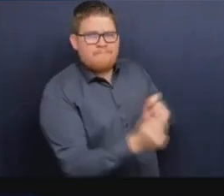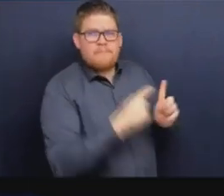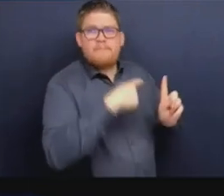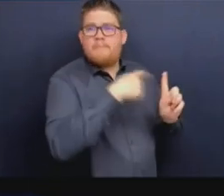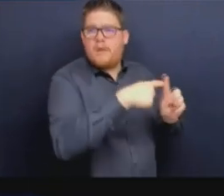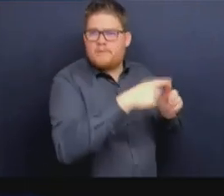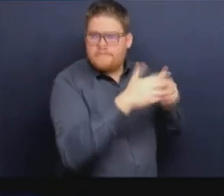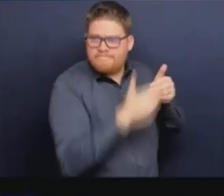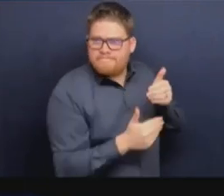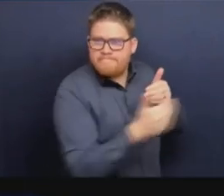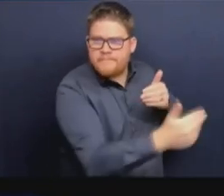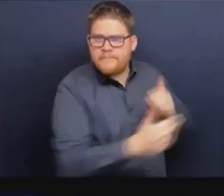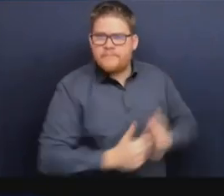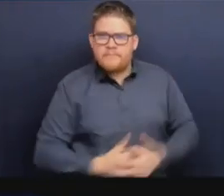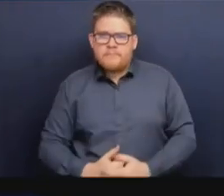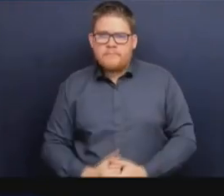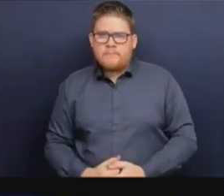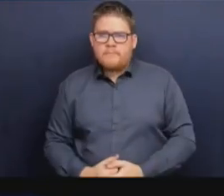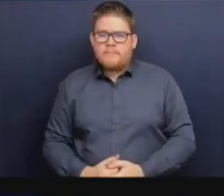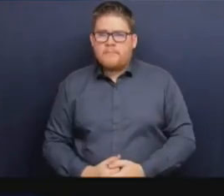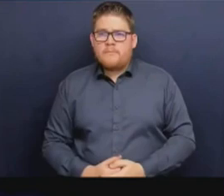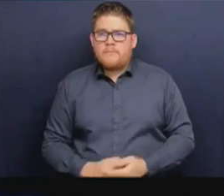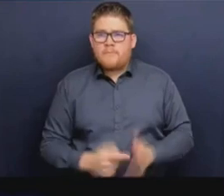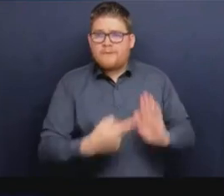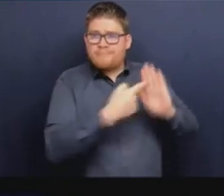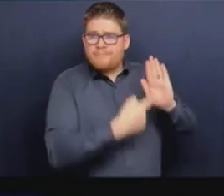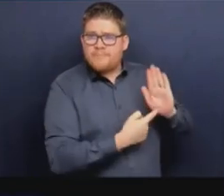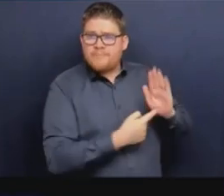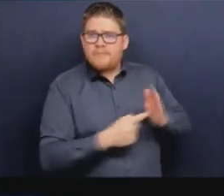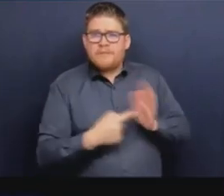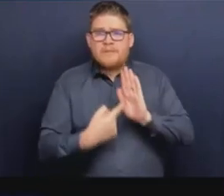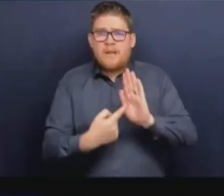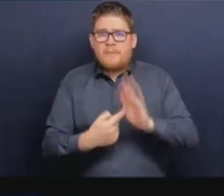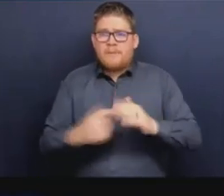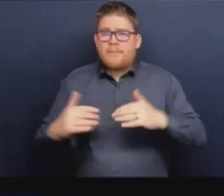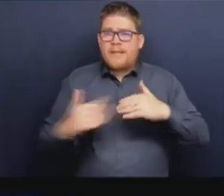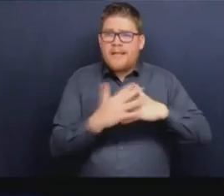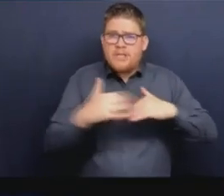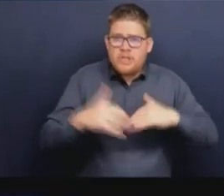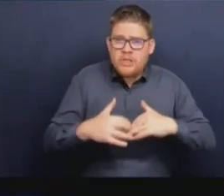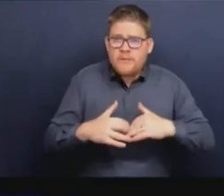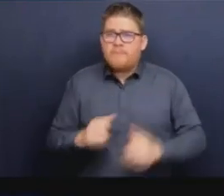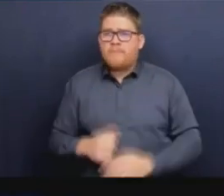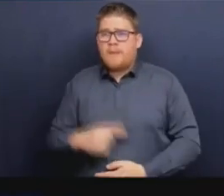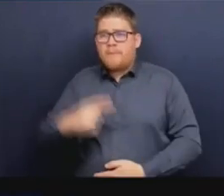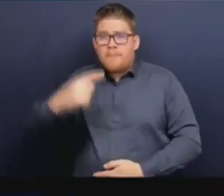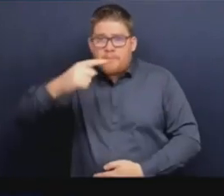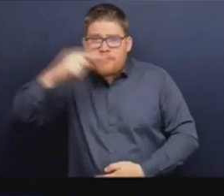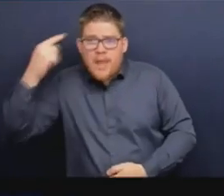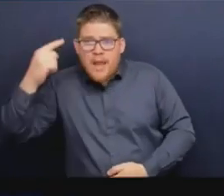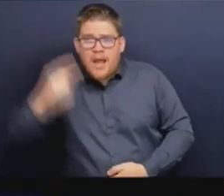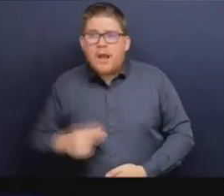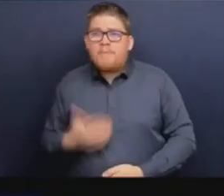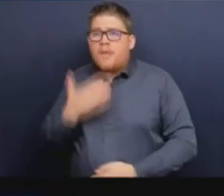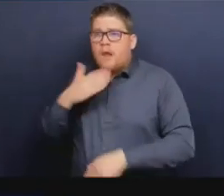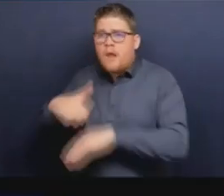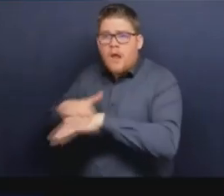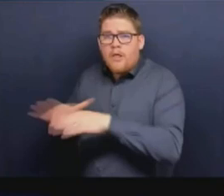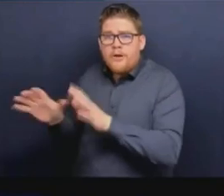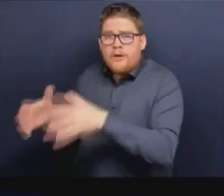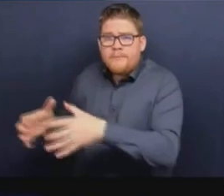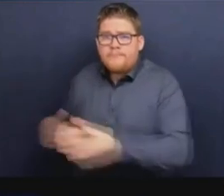sector. That's why we are working with key sector partners to provide $29 million funding